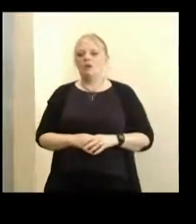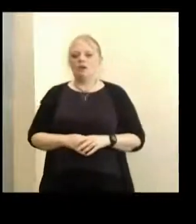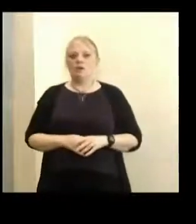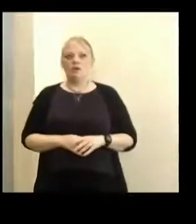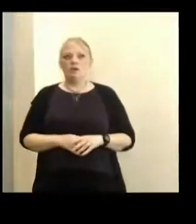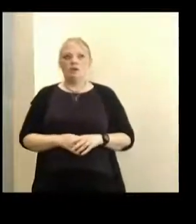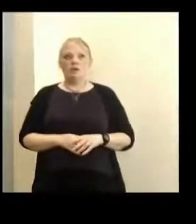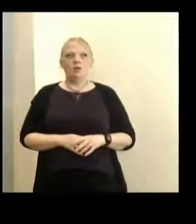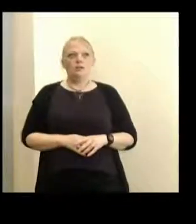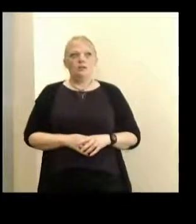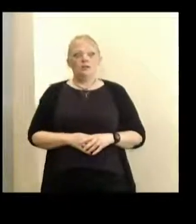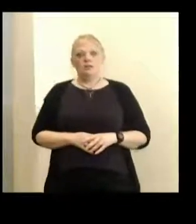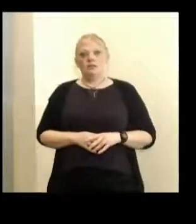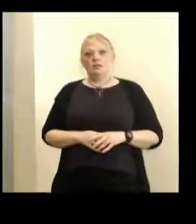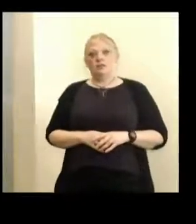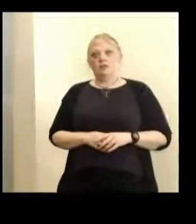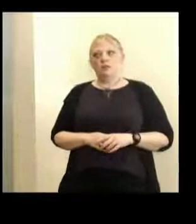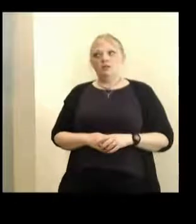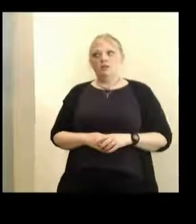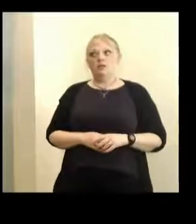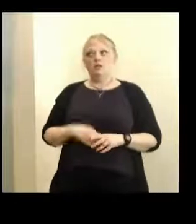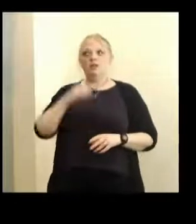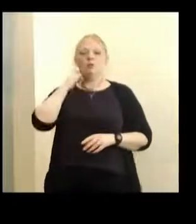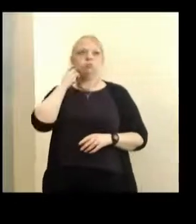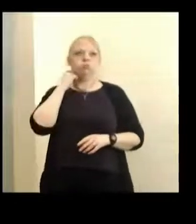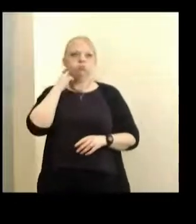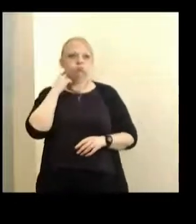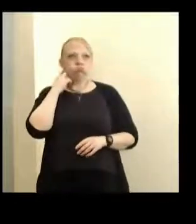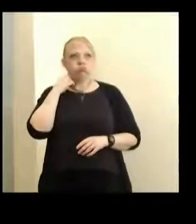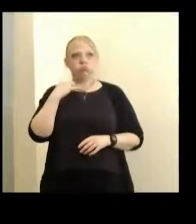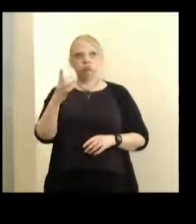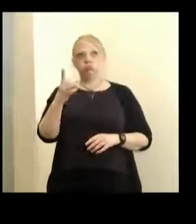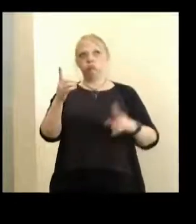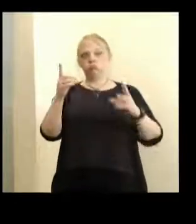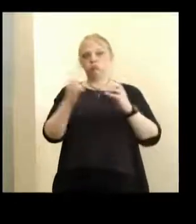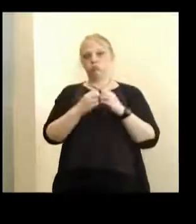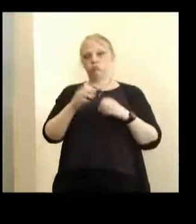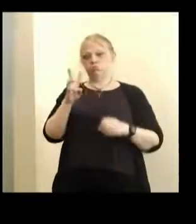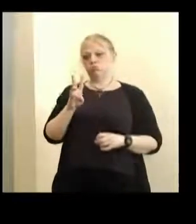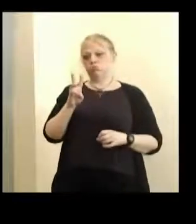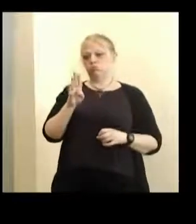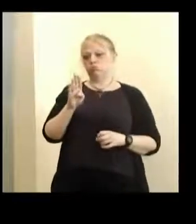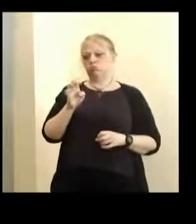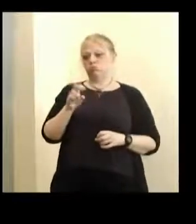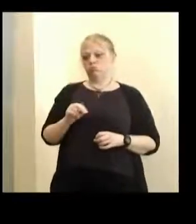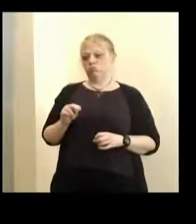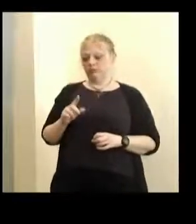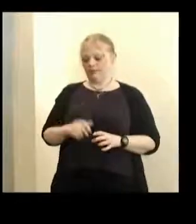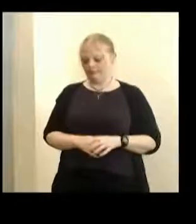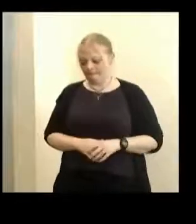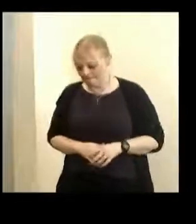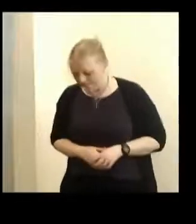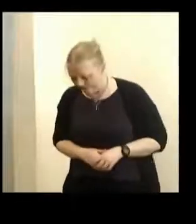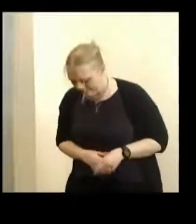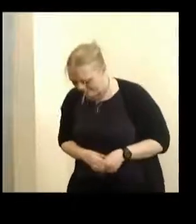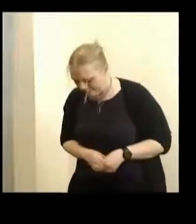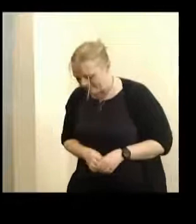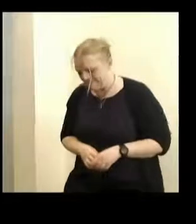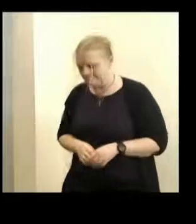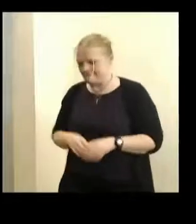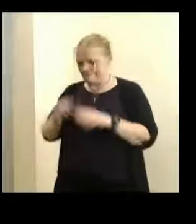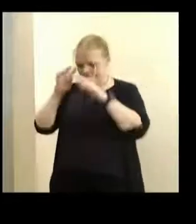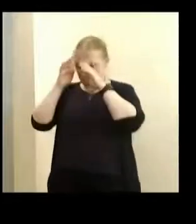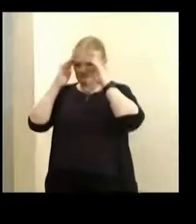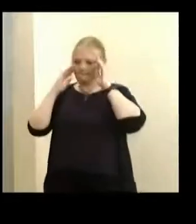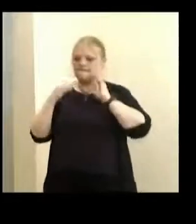Okay, one more round, see if we can get it quickly. Back to WBEN, Mike Baggerman. Yes, this